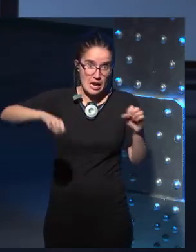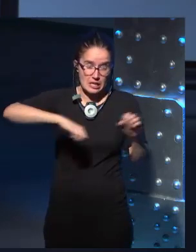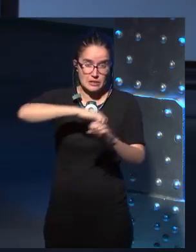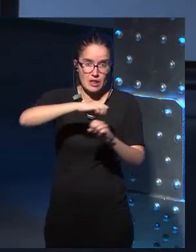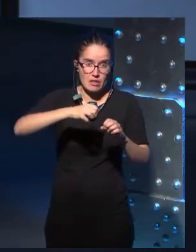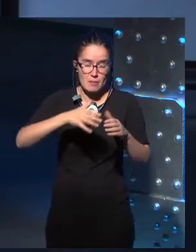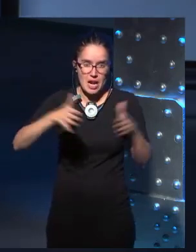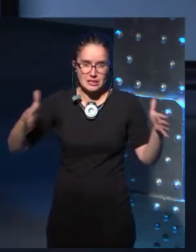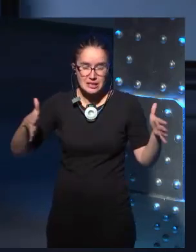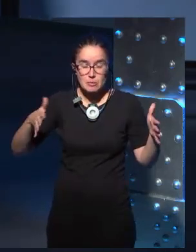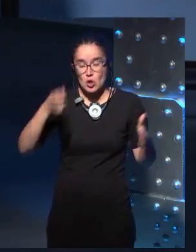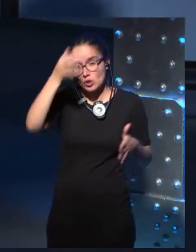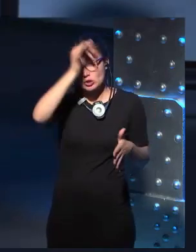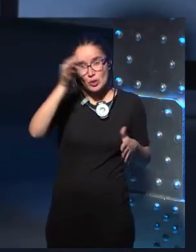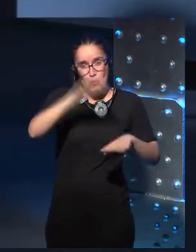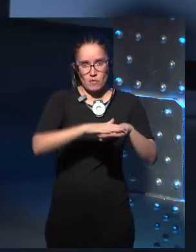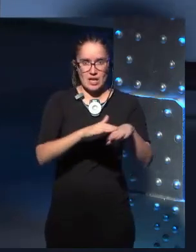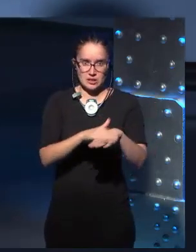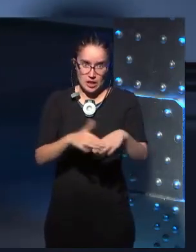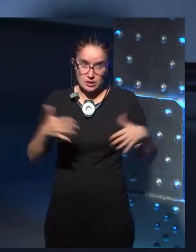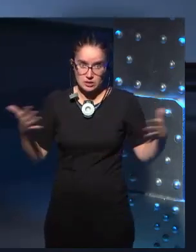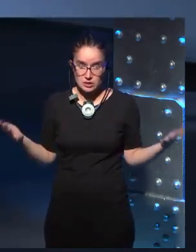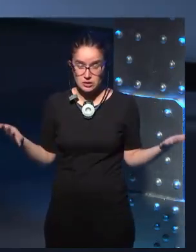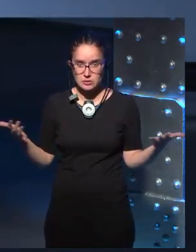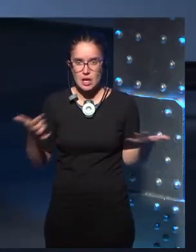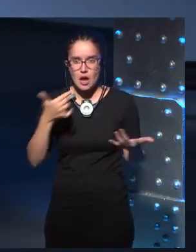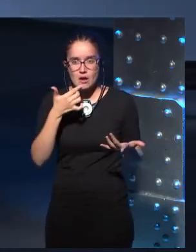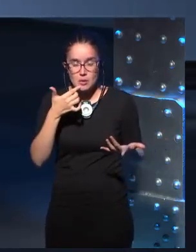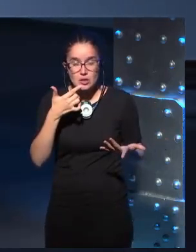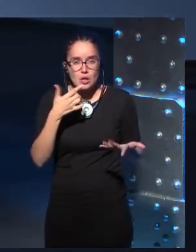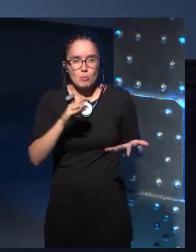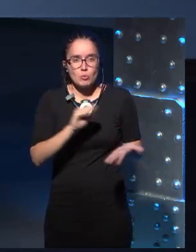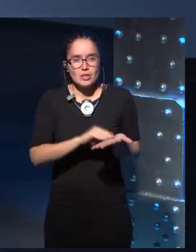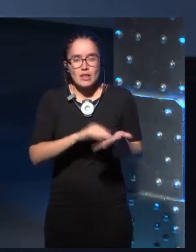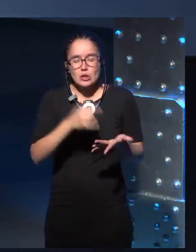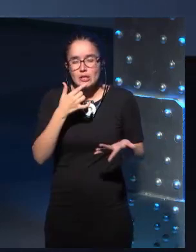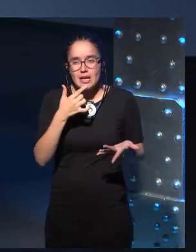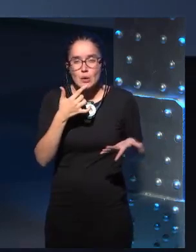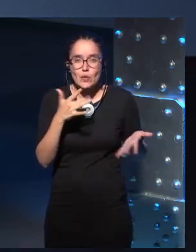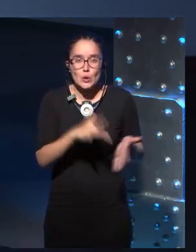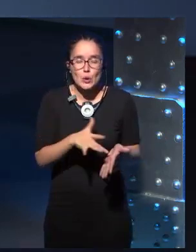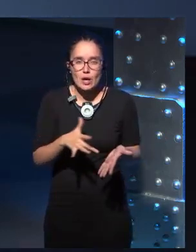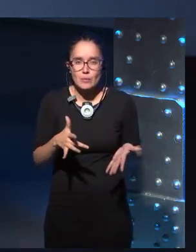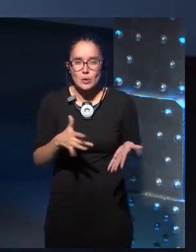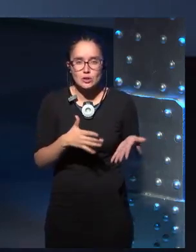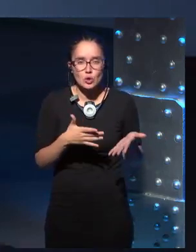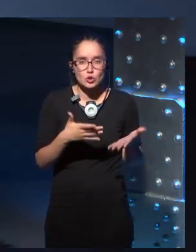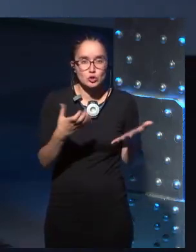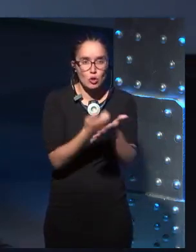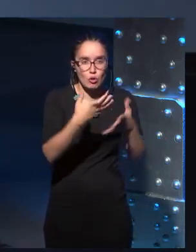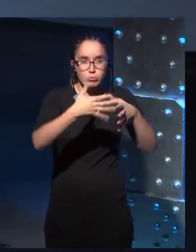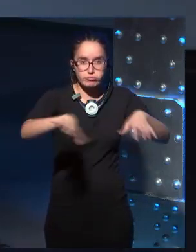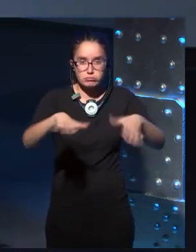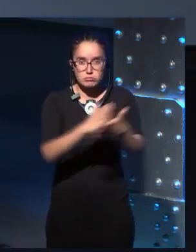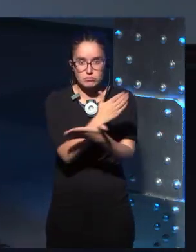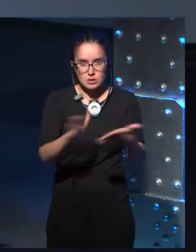tell us when we cannot use them anymore, when they break down. And we can tell that both these